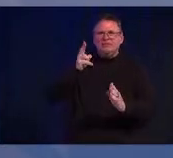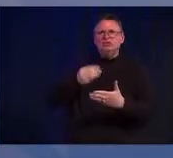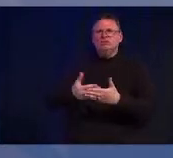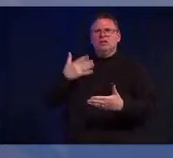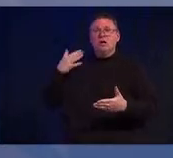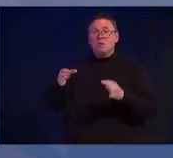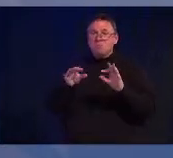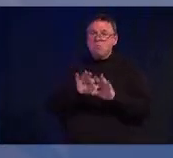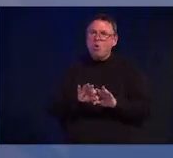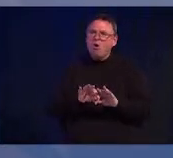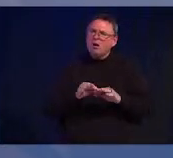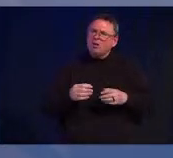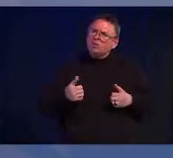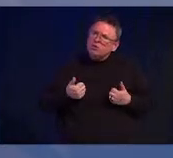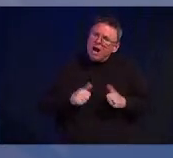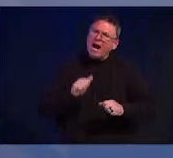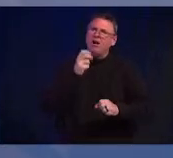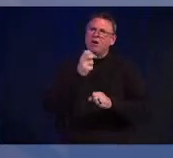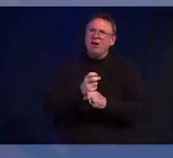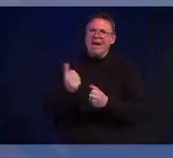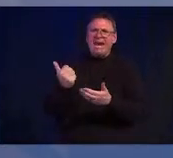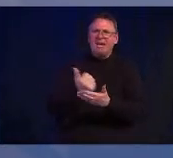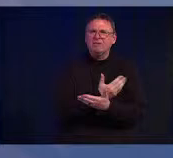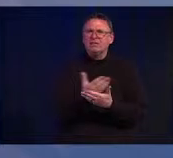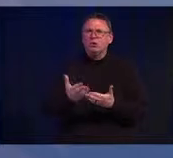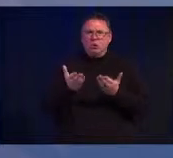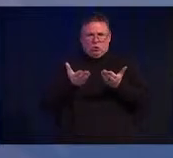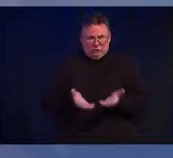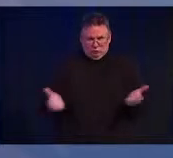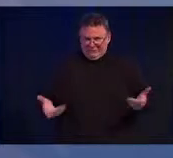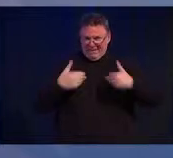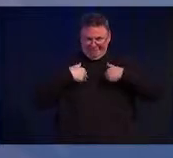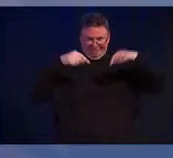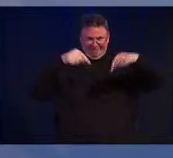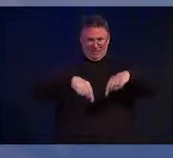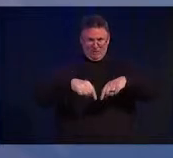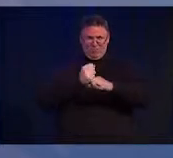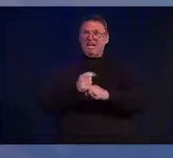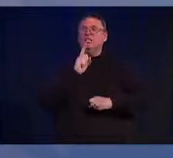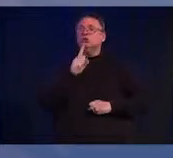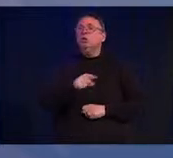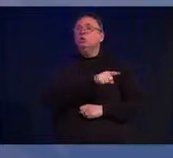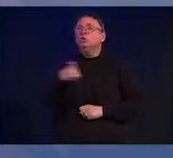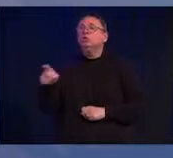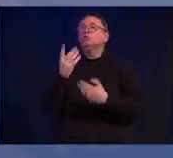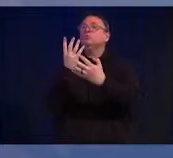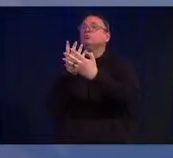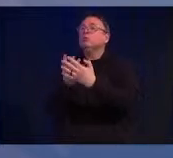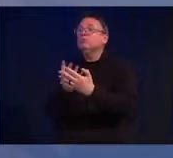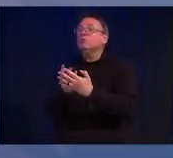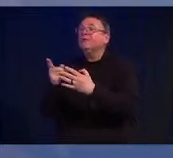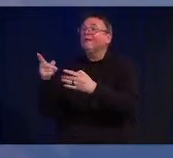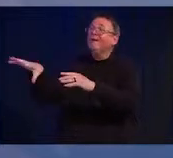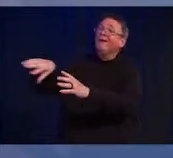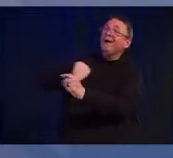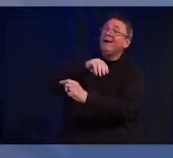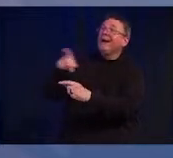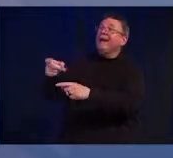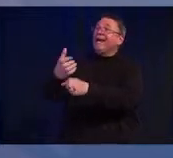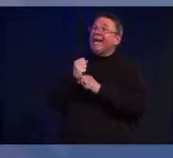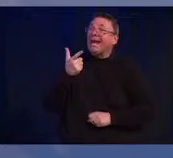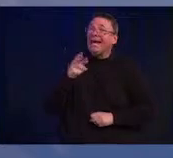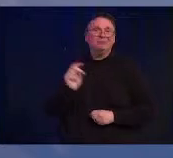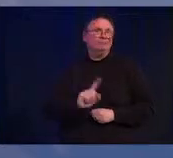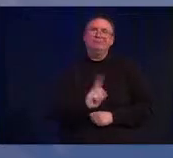sure, with everything you have at your disposal, to make sure criminals do not get guns and the mentally ill. And the red